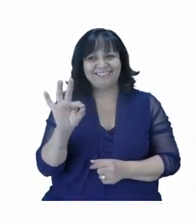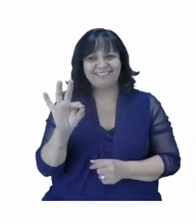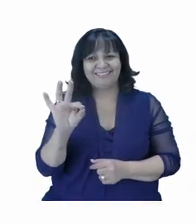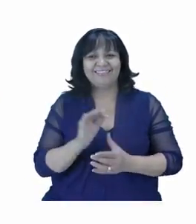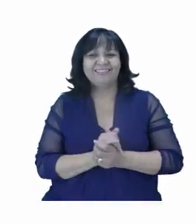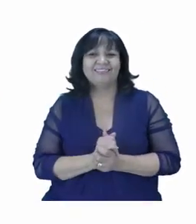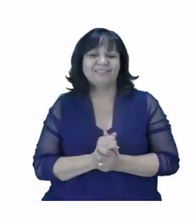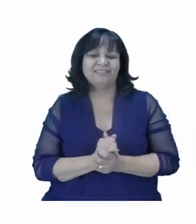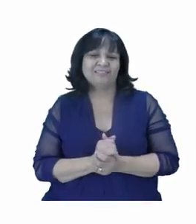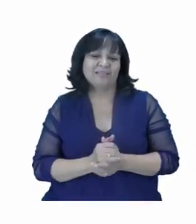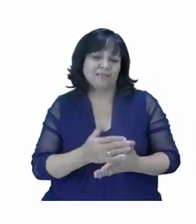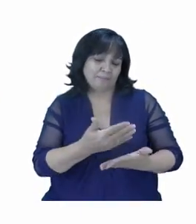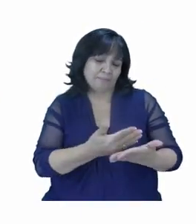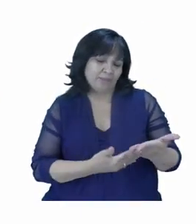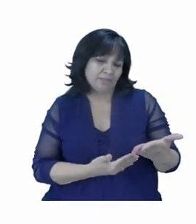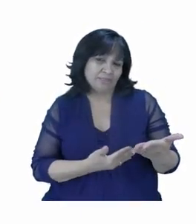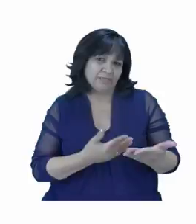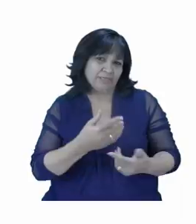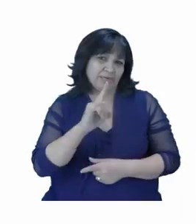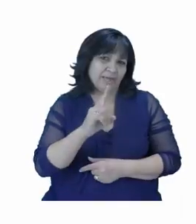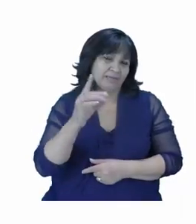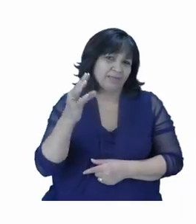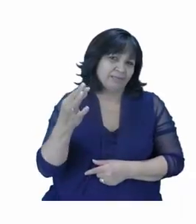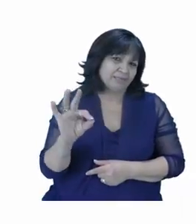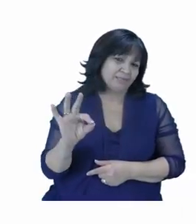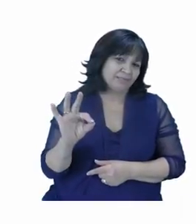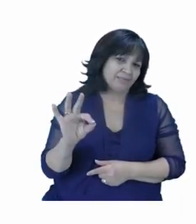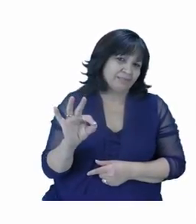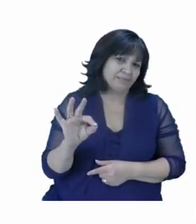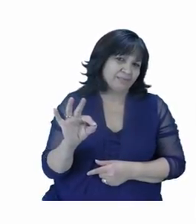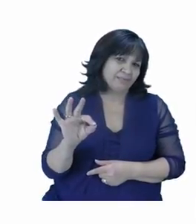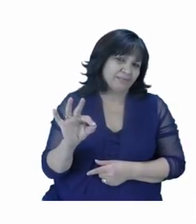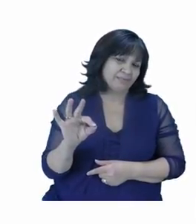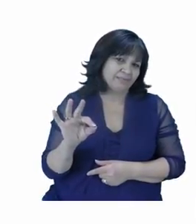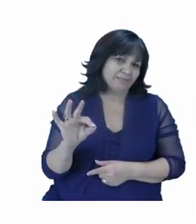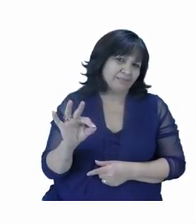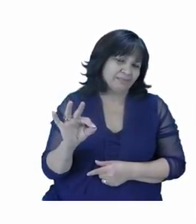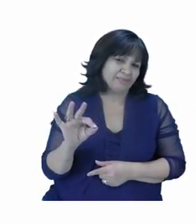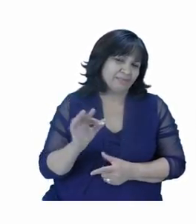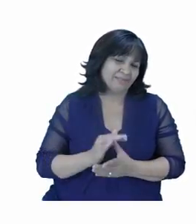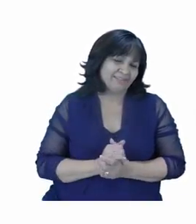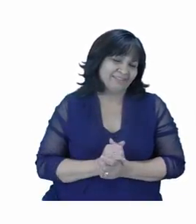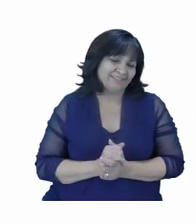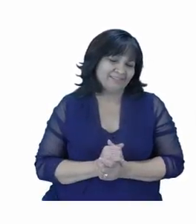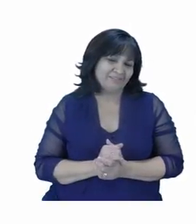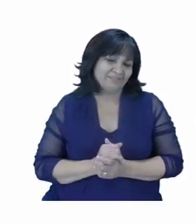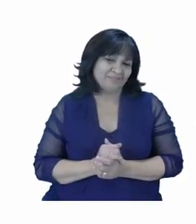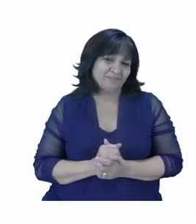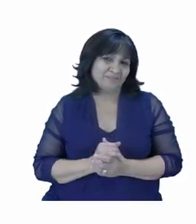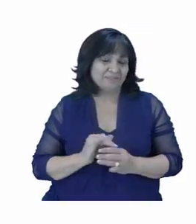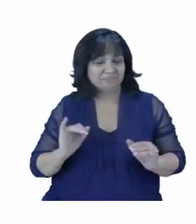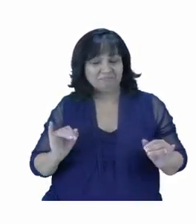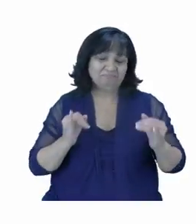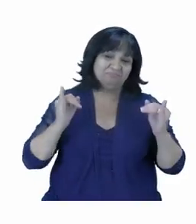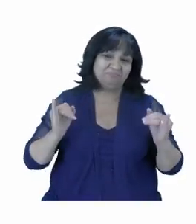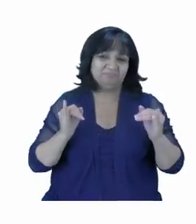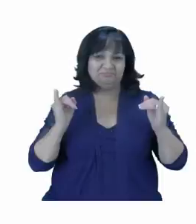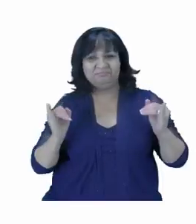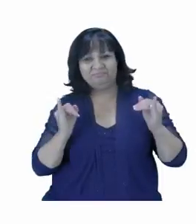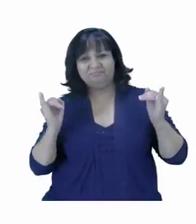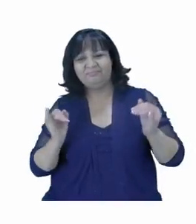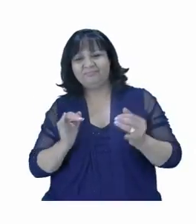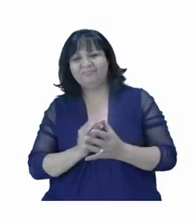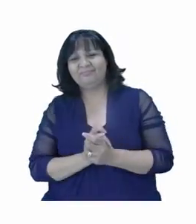On page 19, we are going to be having so much fun with